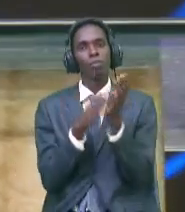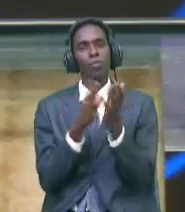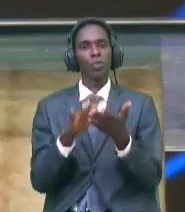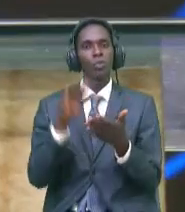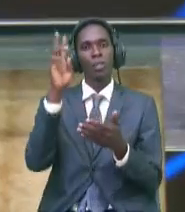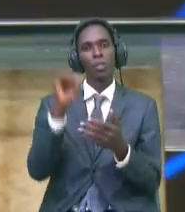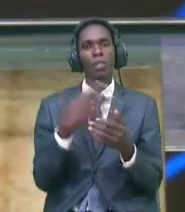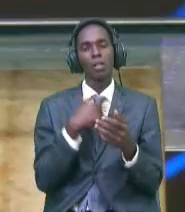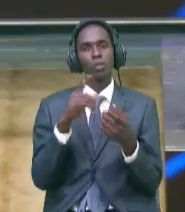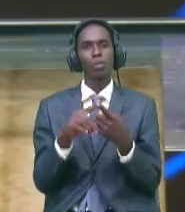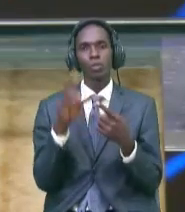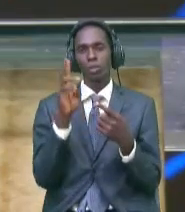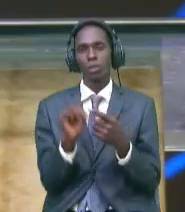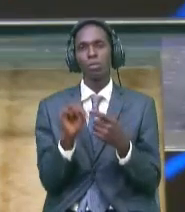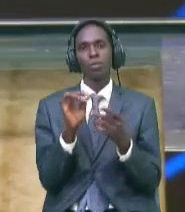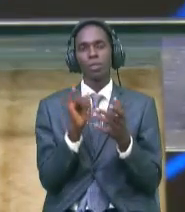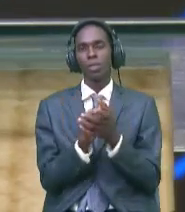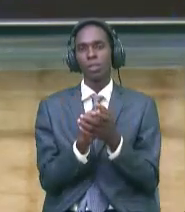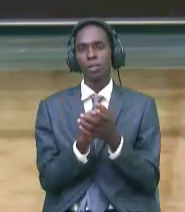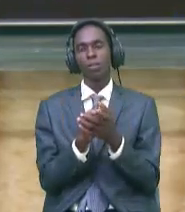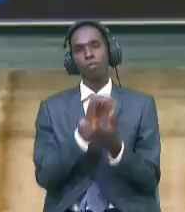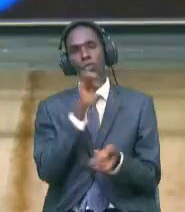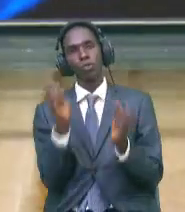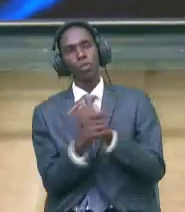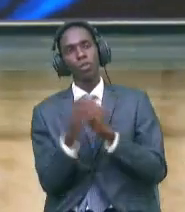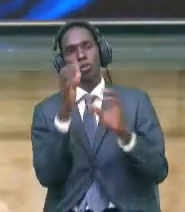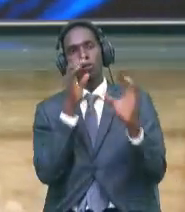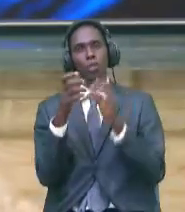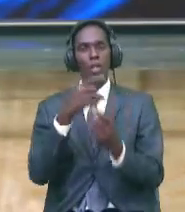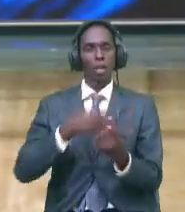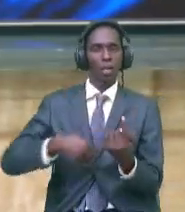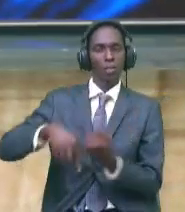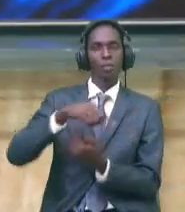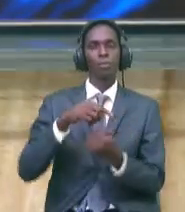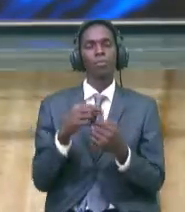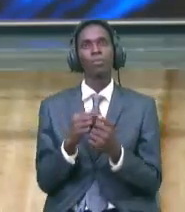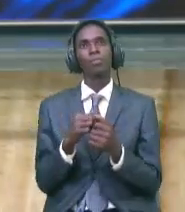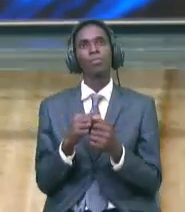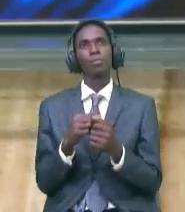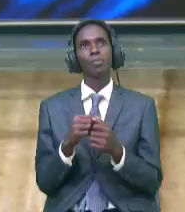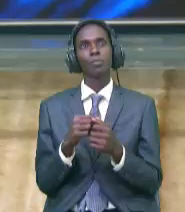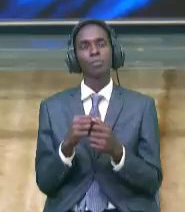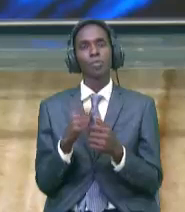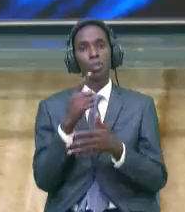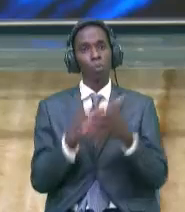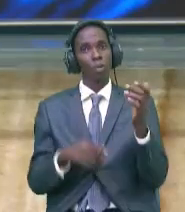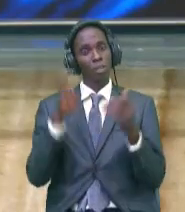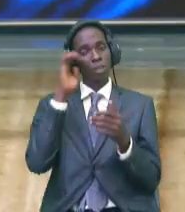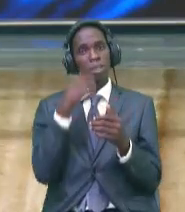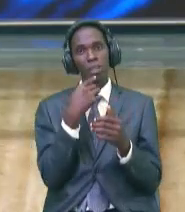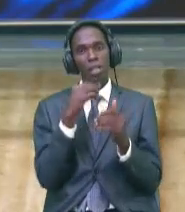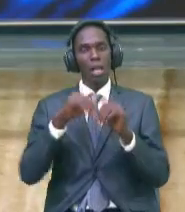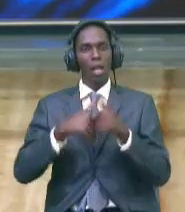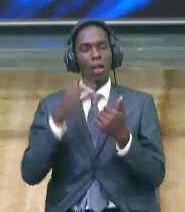that ordereth his conversation aright, that's a sage. That's a sage. What he says, how